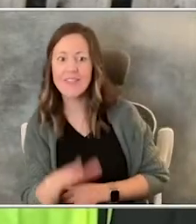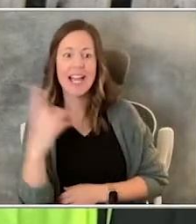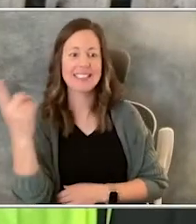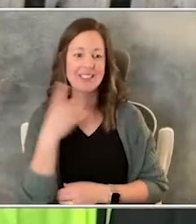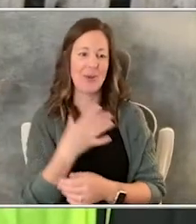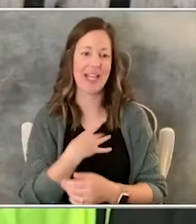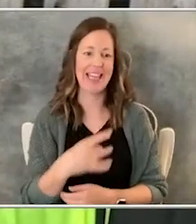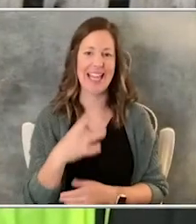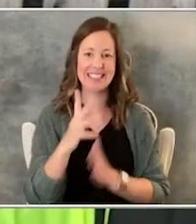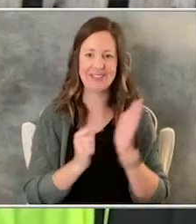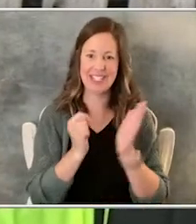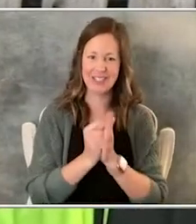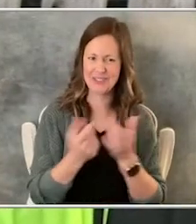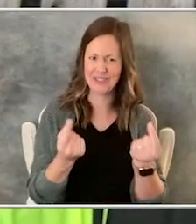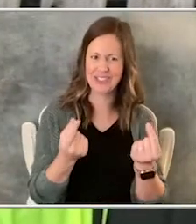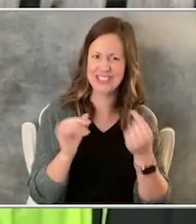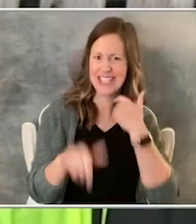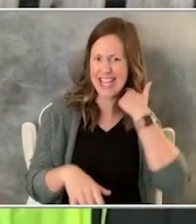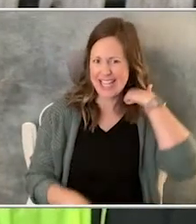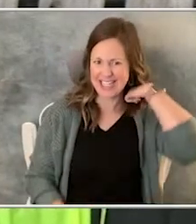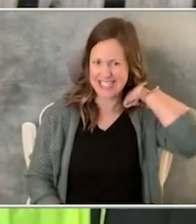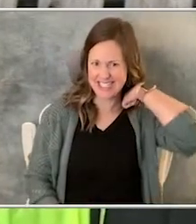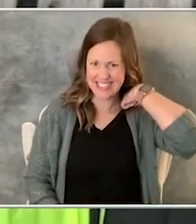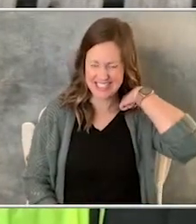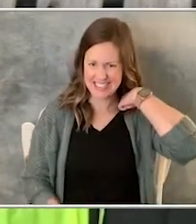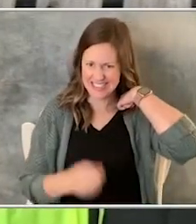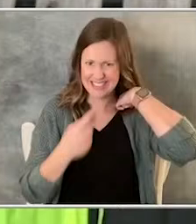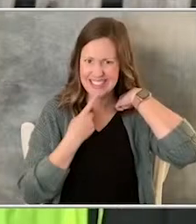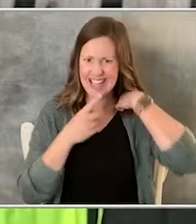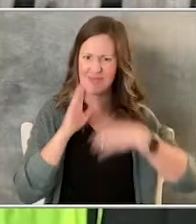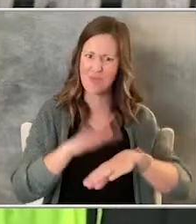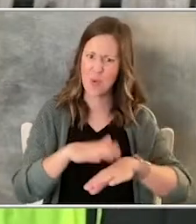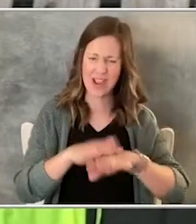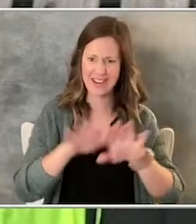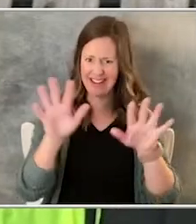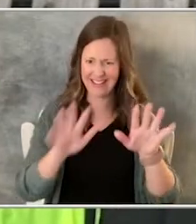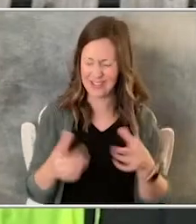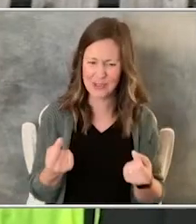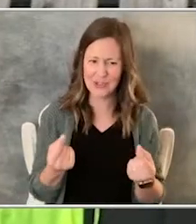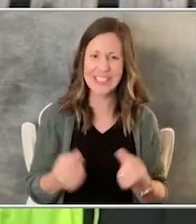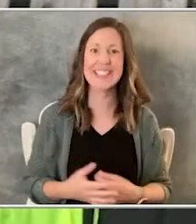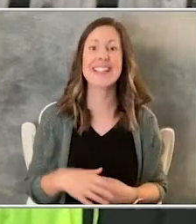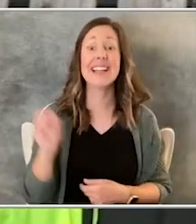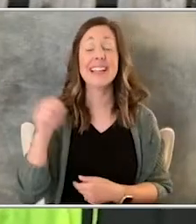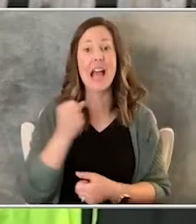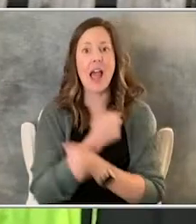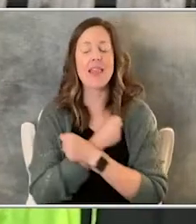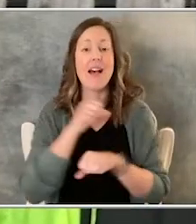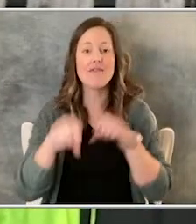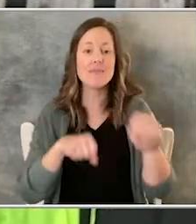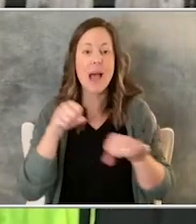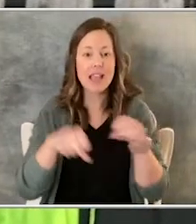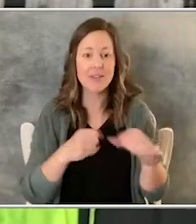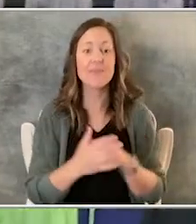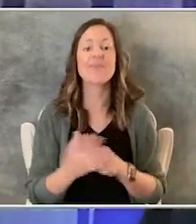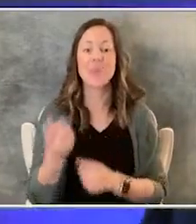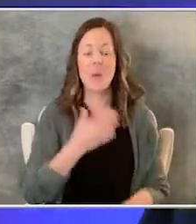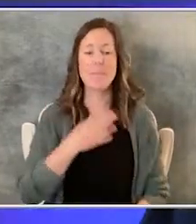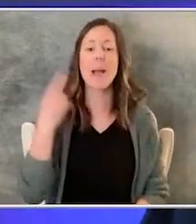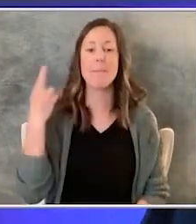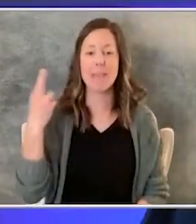humbling, and it's hard not to be emotional. But on the other hand, I think it's critically important that people need to